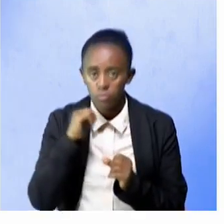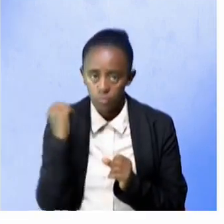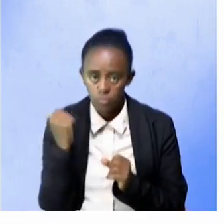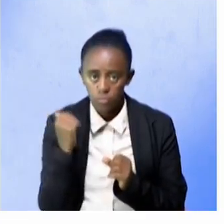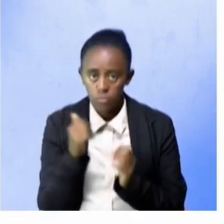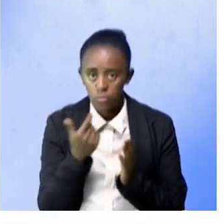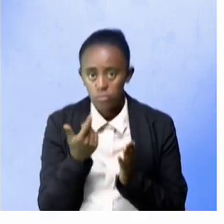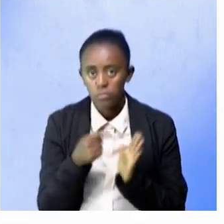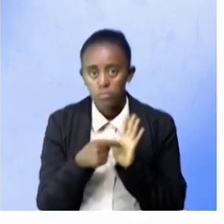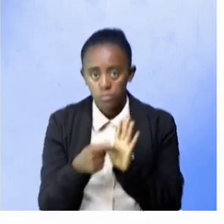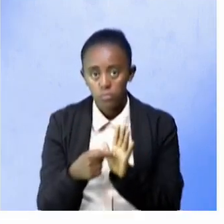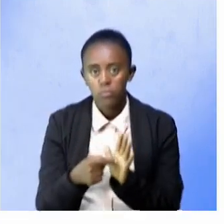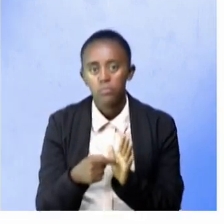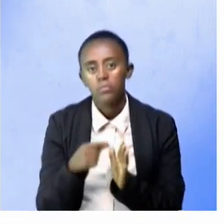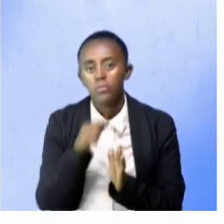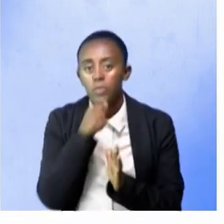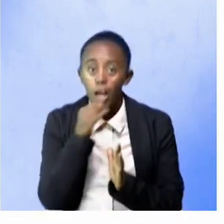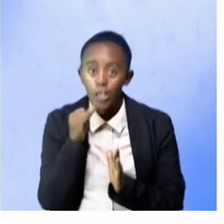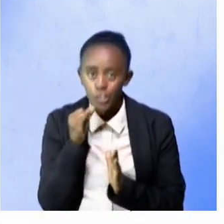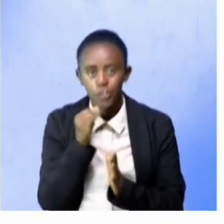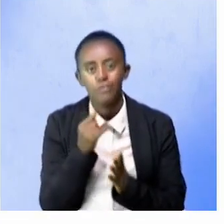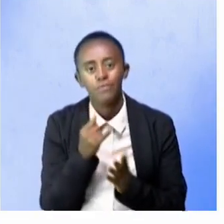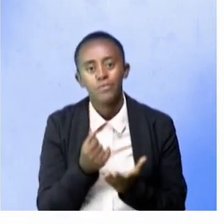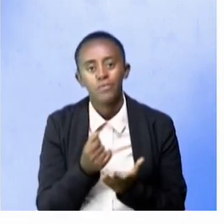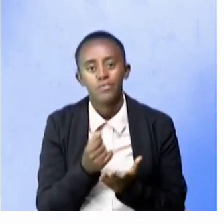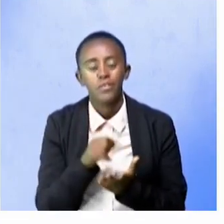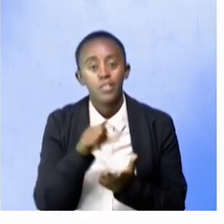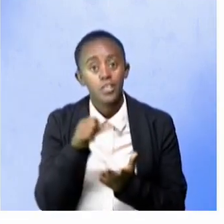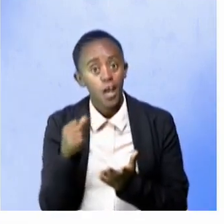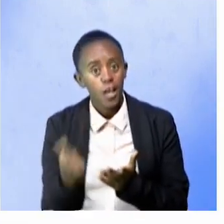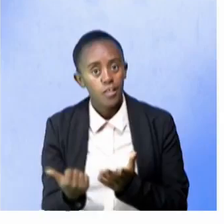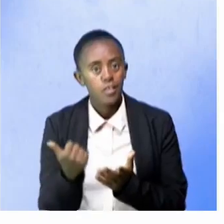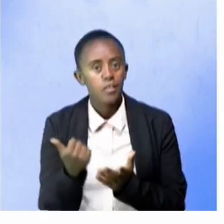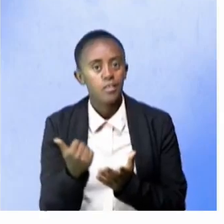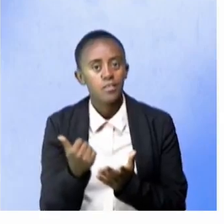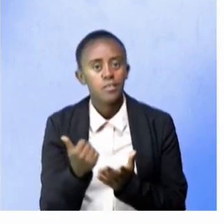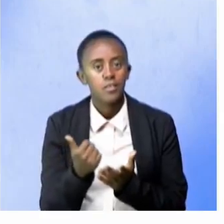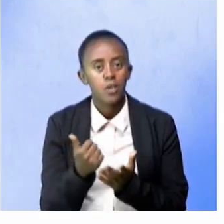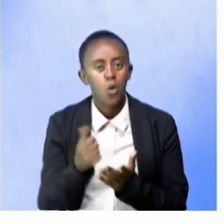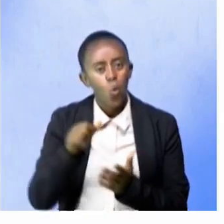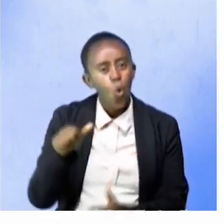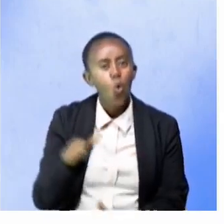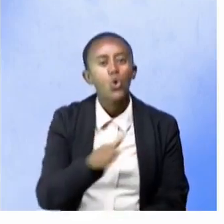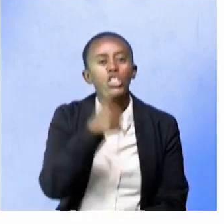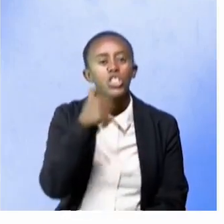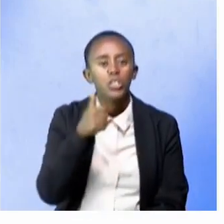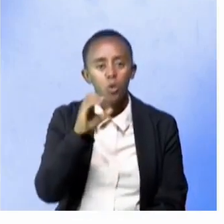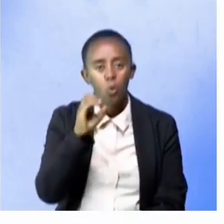part of that is adjective. The other one, that is origin.